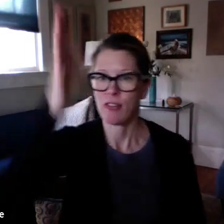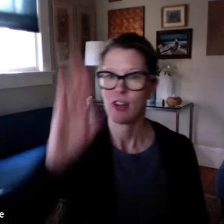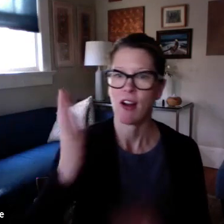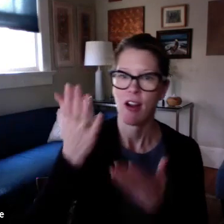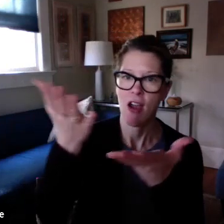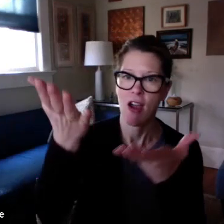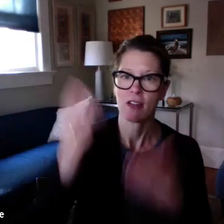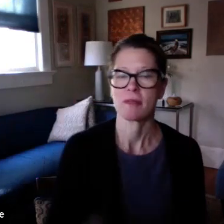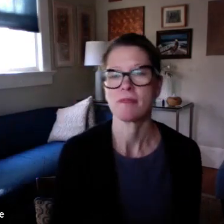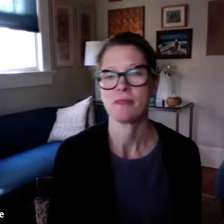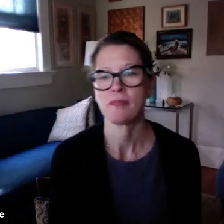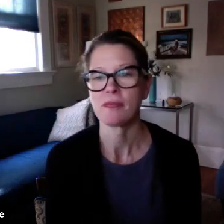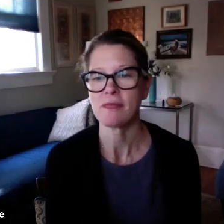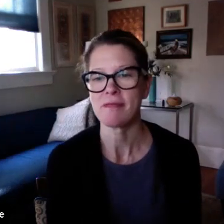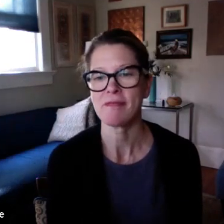God.